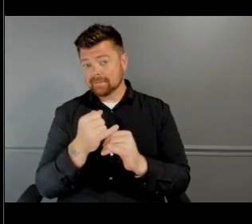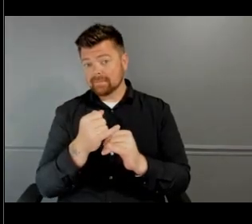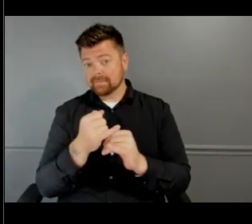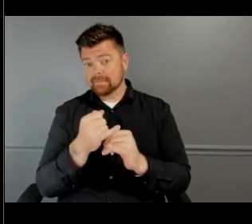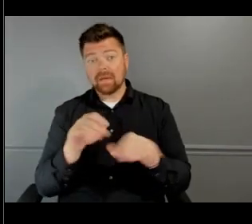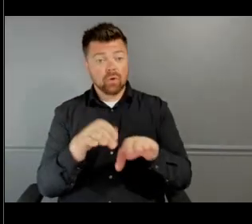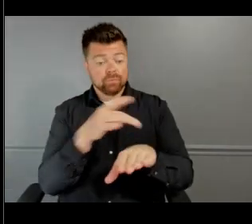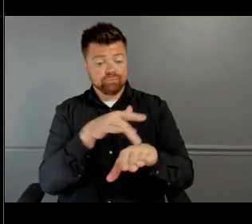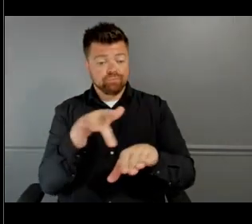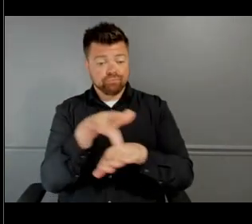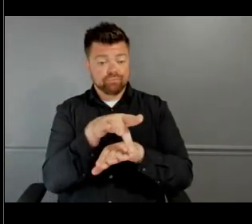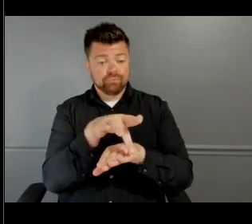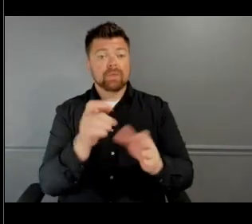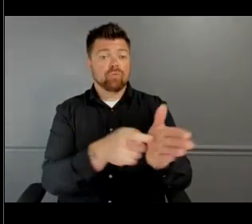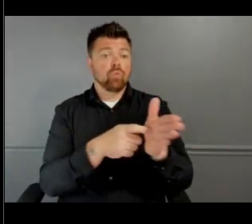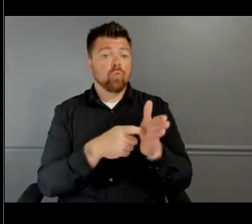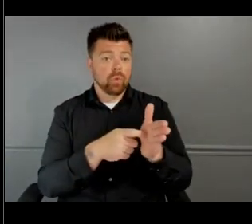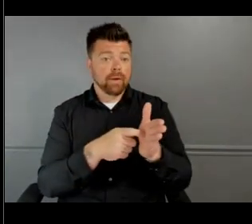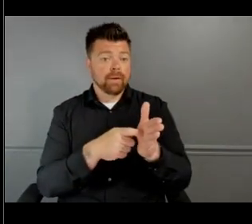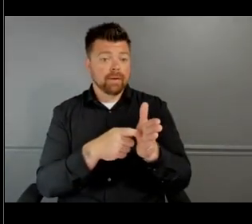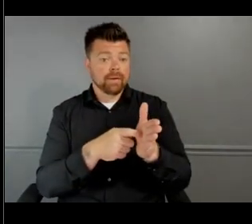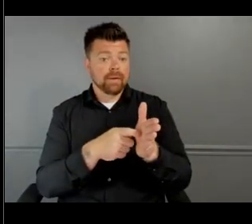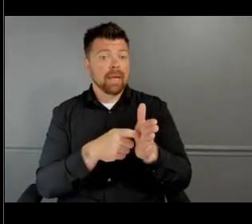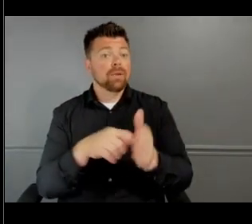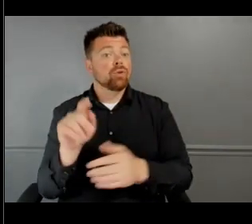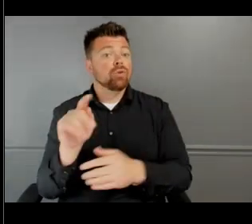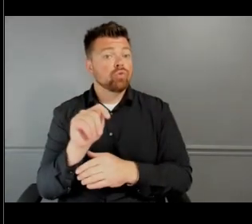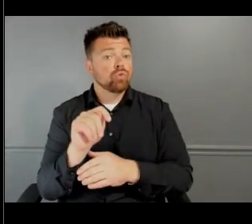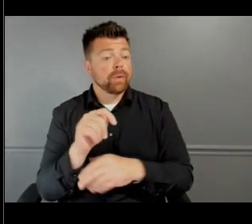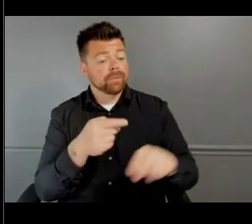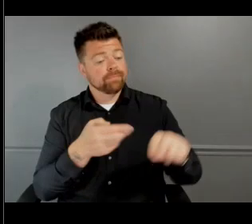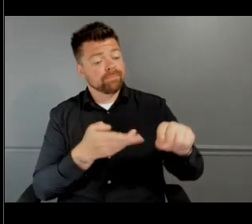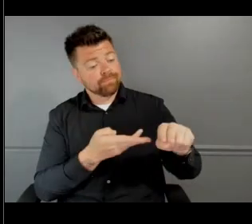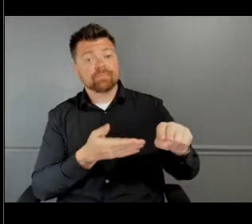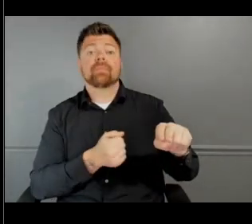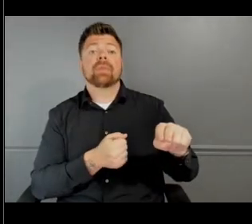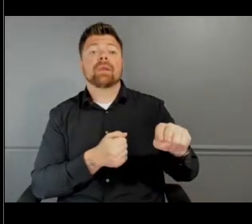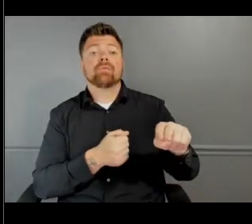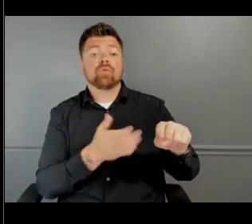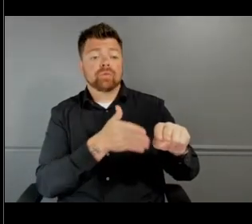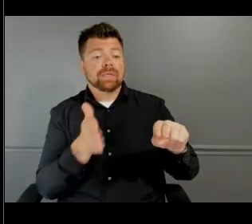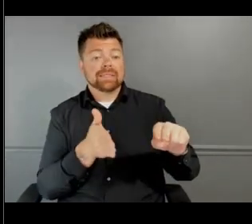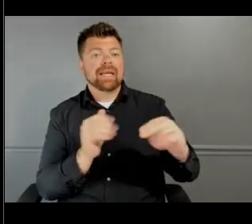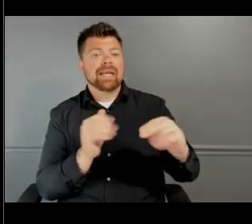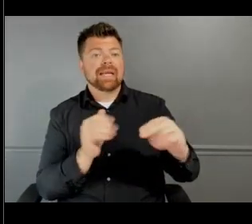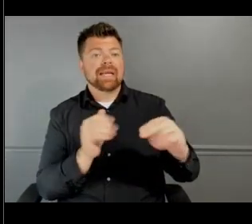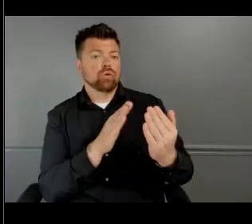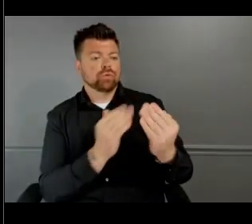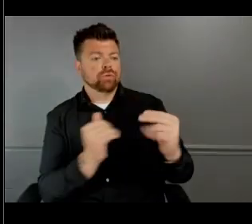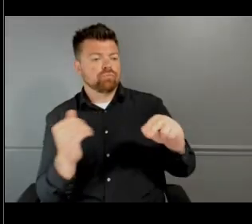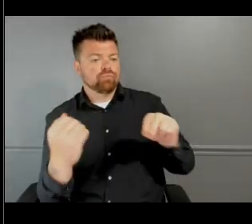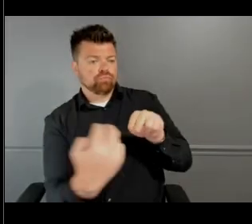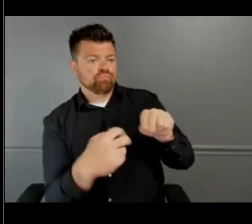floor space required at the toilet for a side approach.